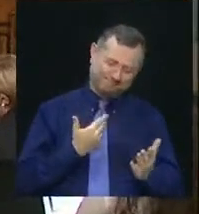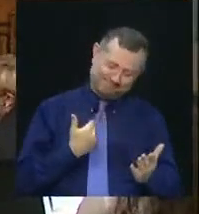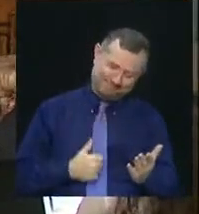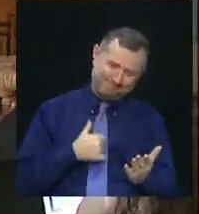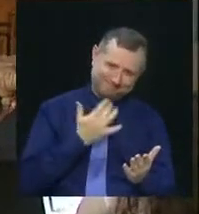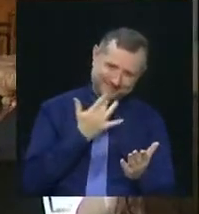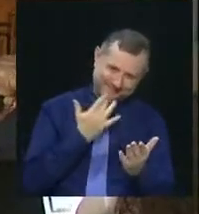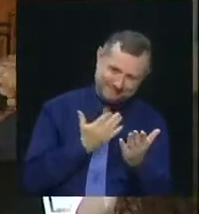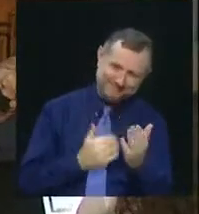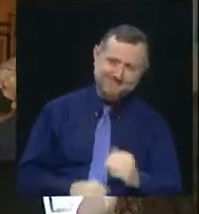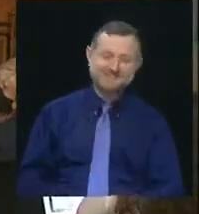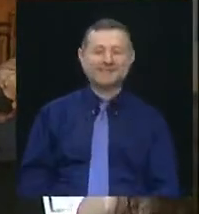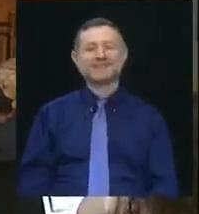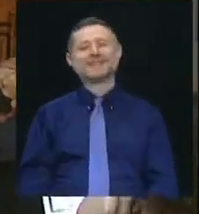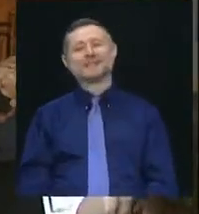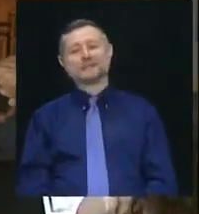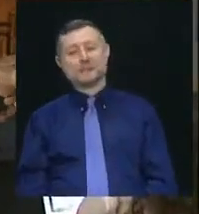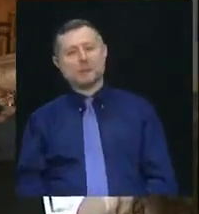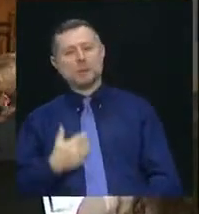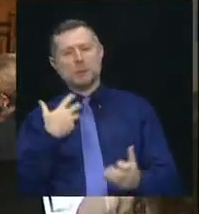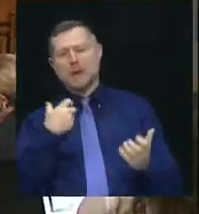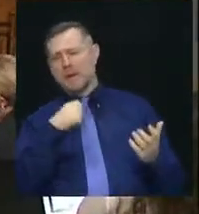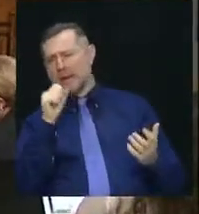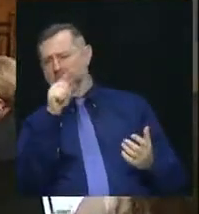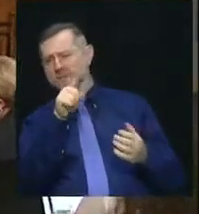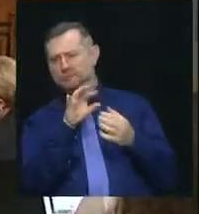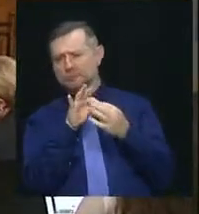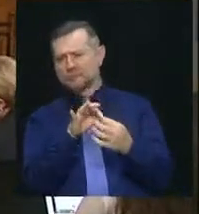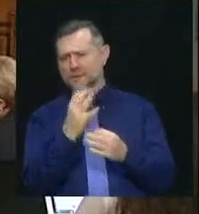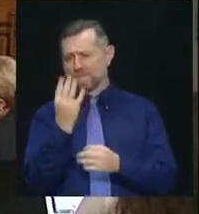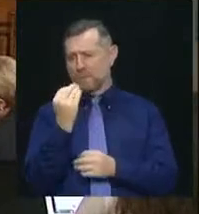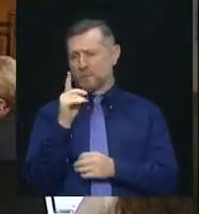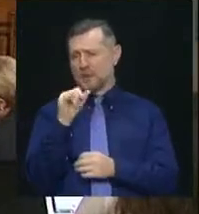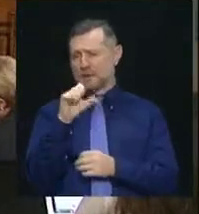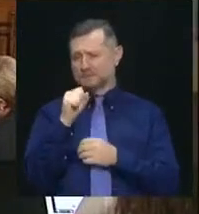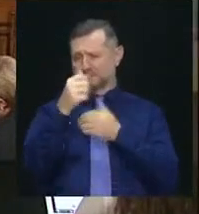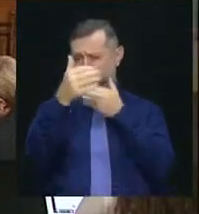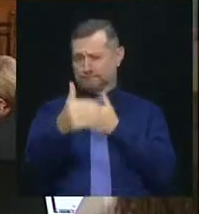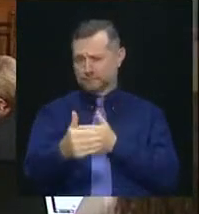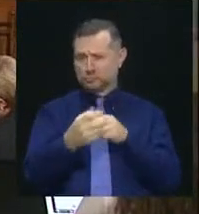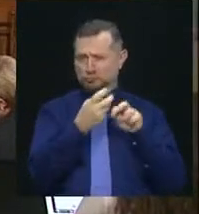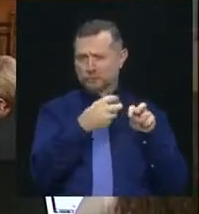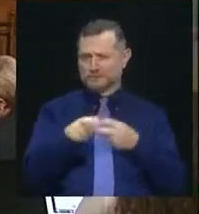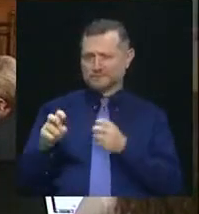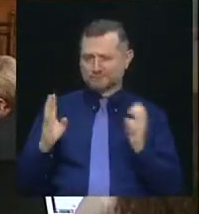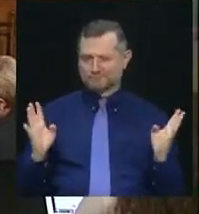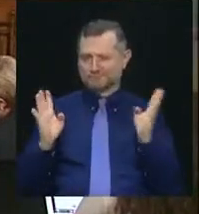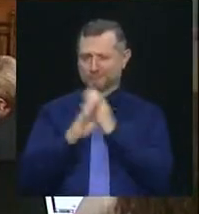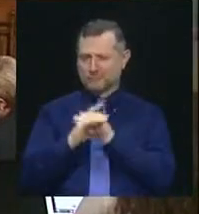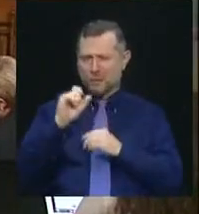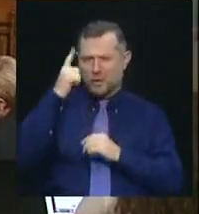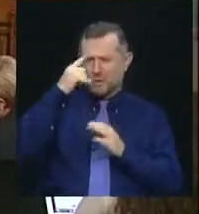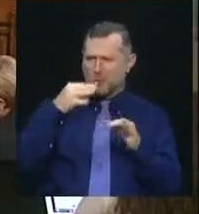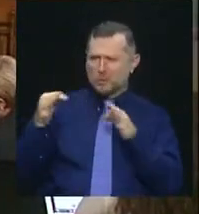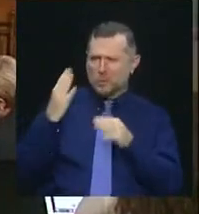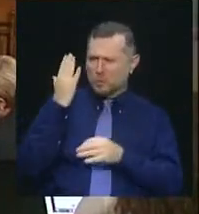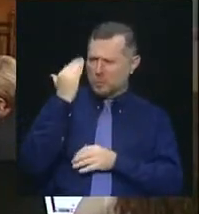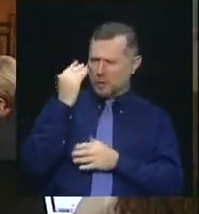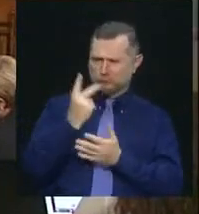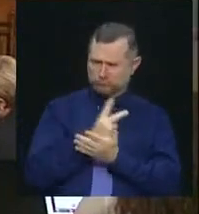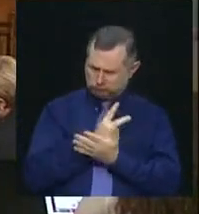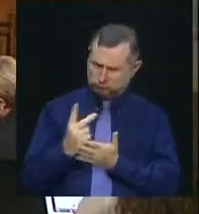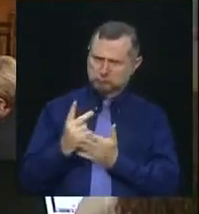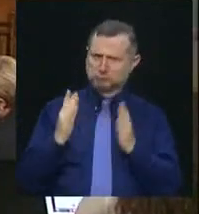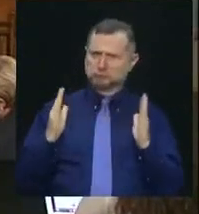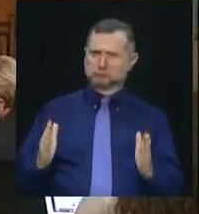Lieutenant Governor, I want to ask you about this 14-day transition period. Did the governor explain to you why he wanted to wait that long before leaving